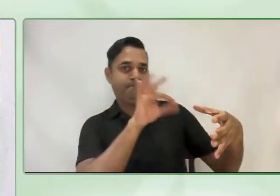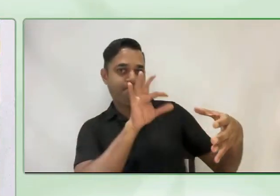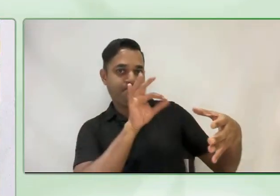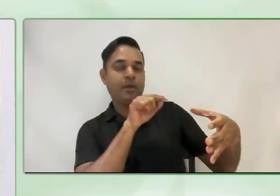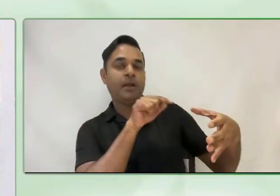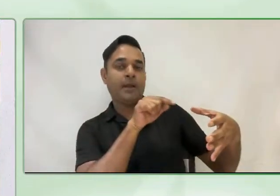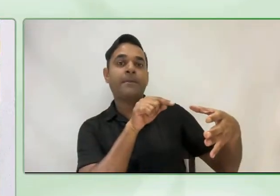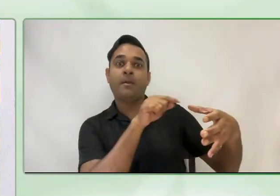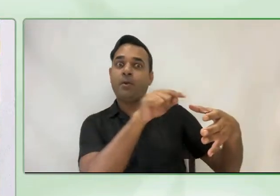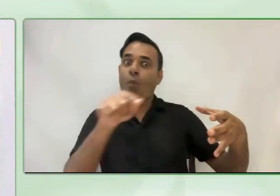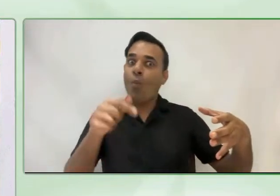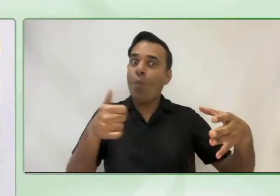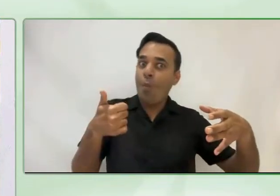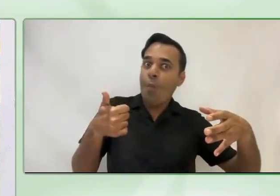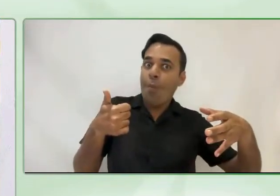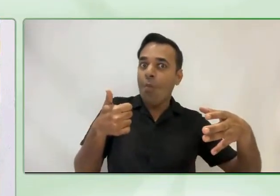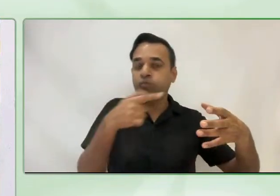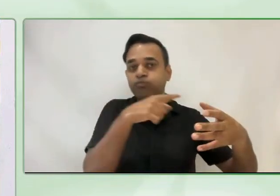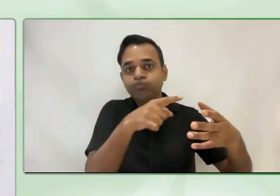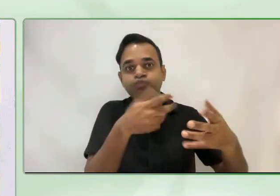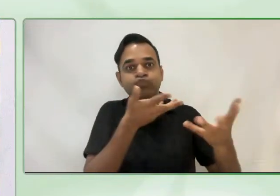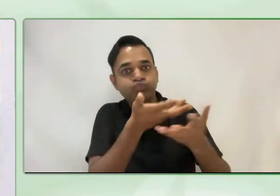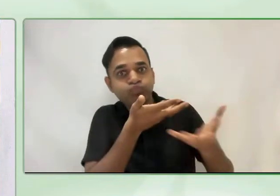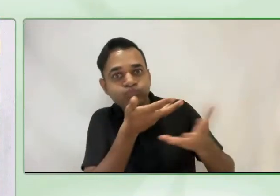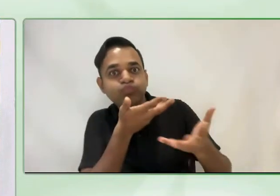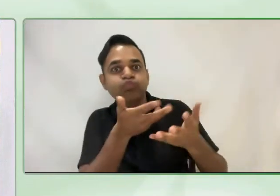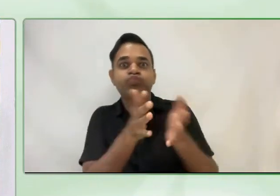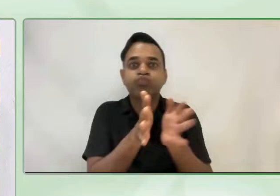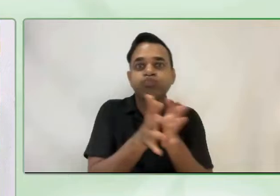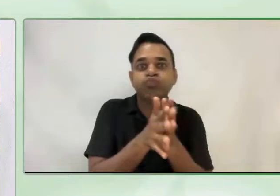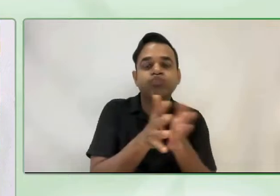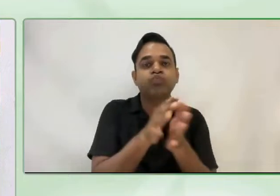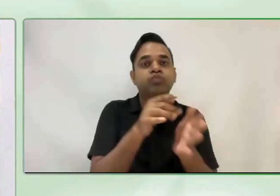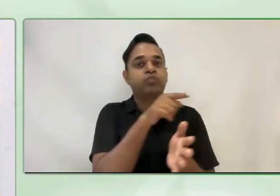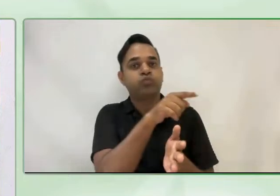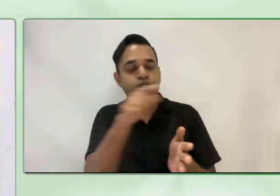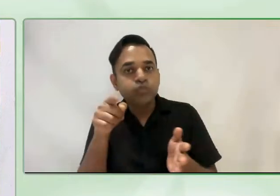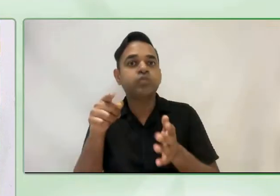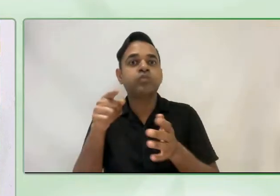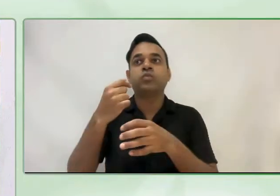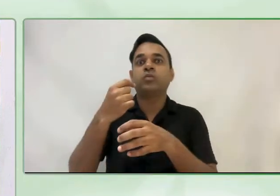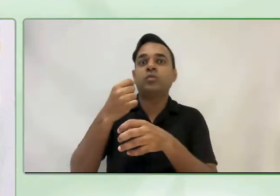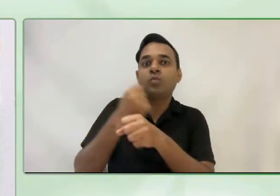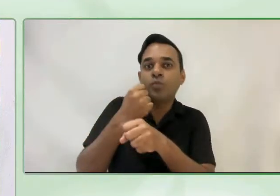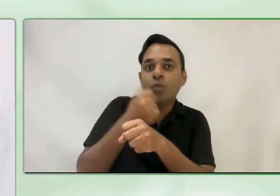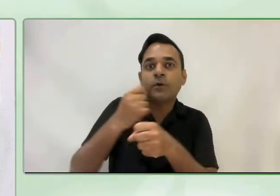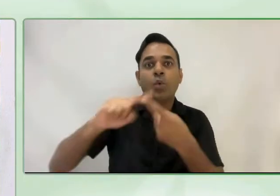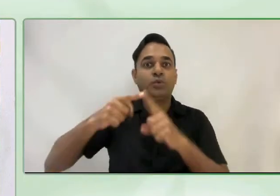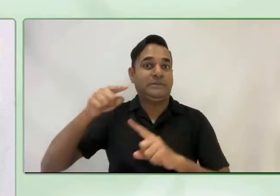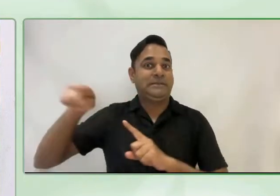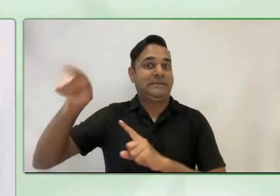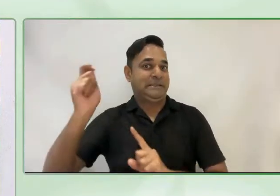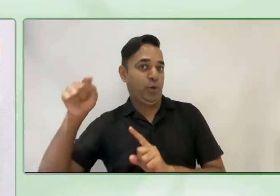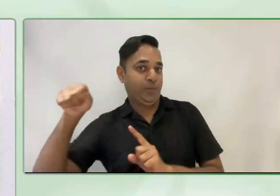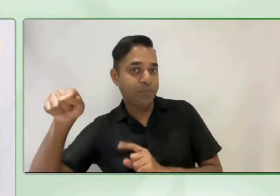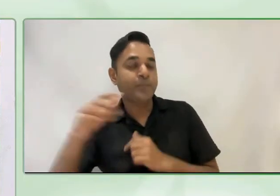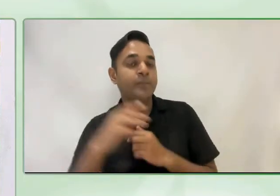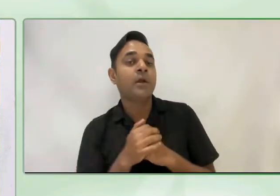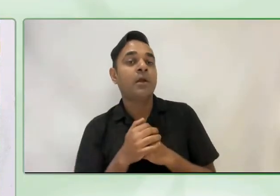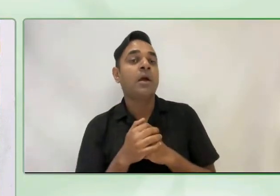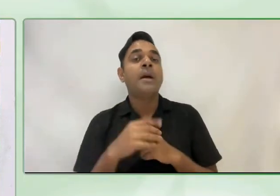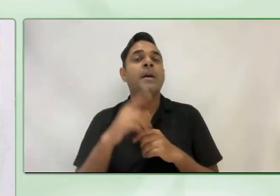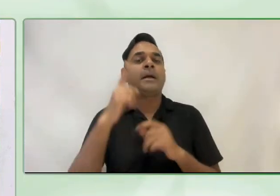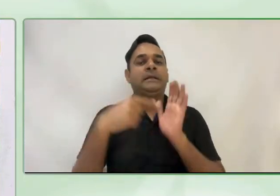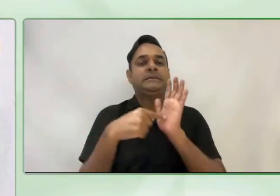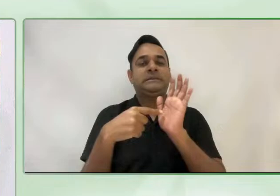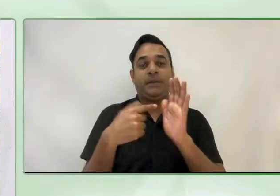Kenia. For example, we met here and we worked closely together also in Kenia back home. And this